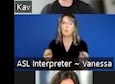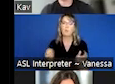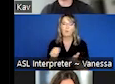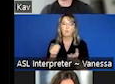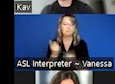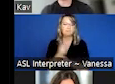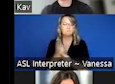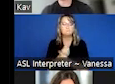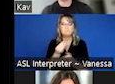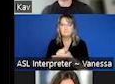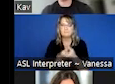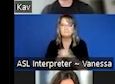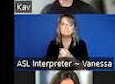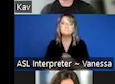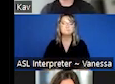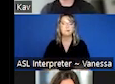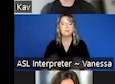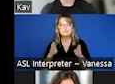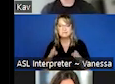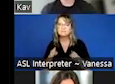the proper attention, or the proper spotlight,